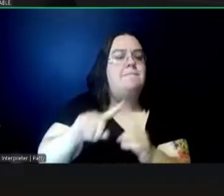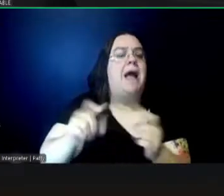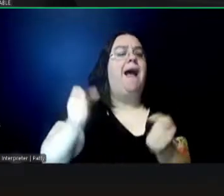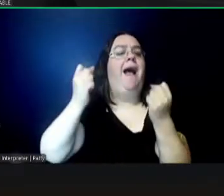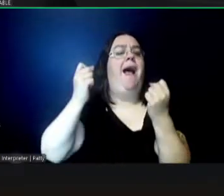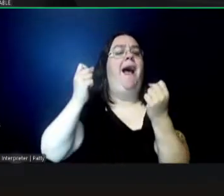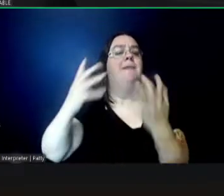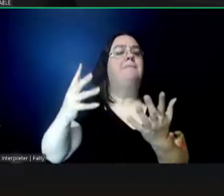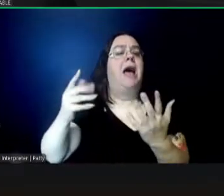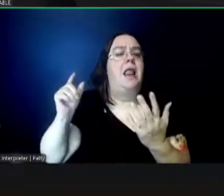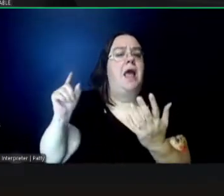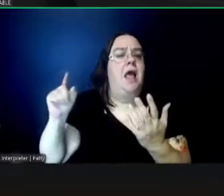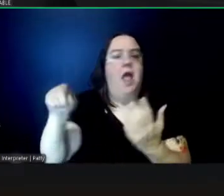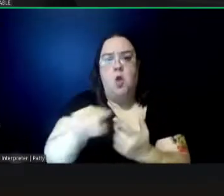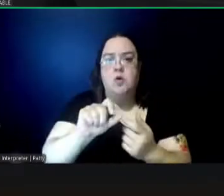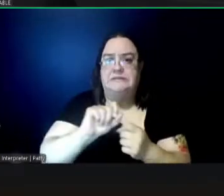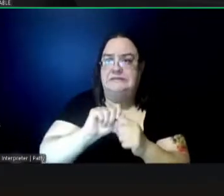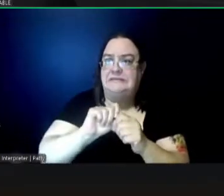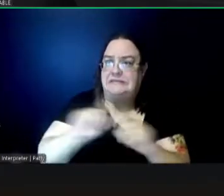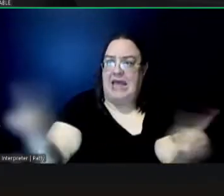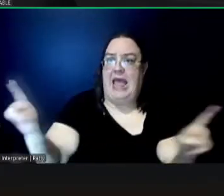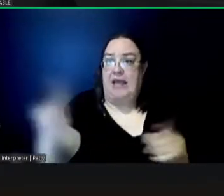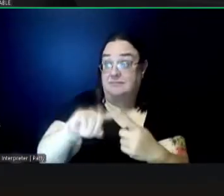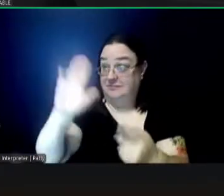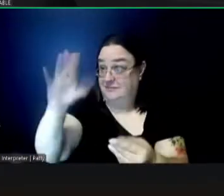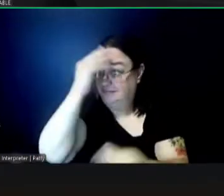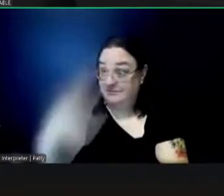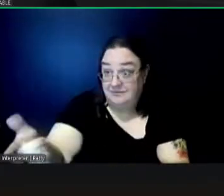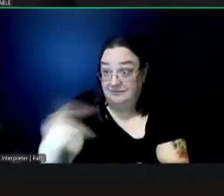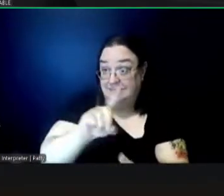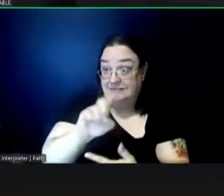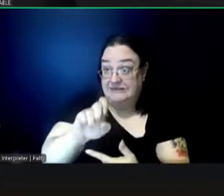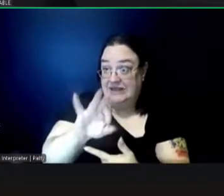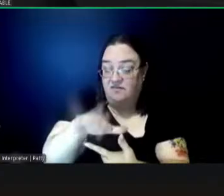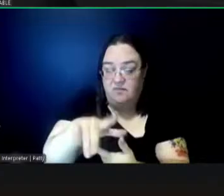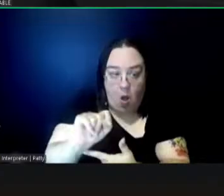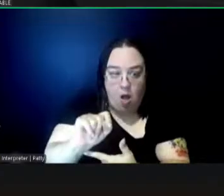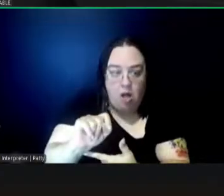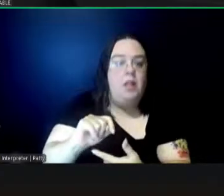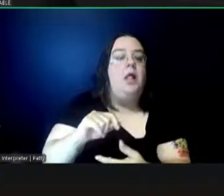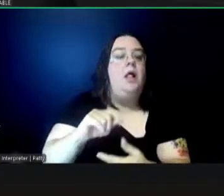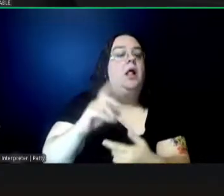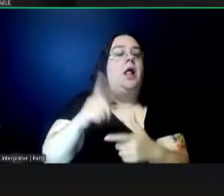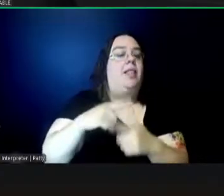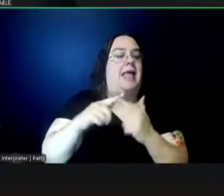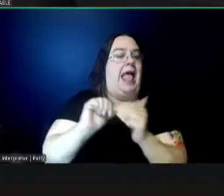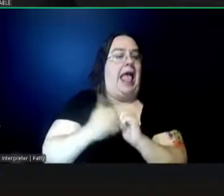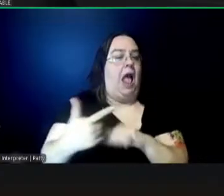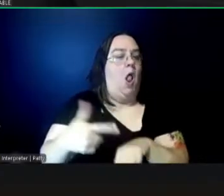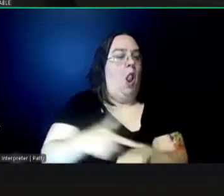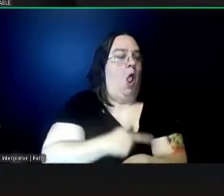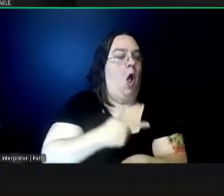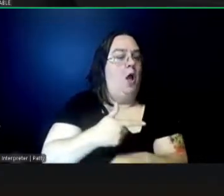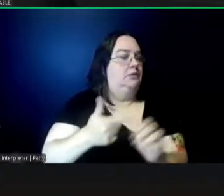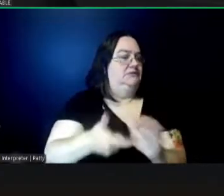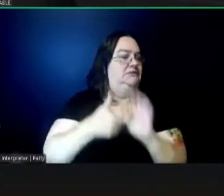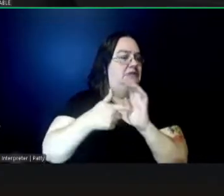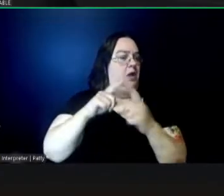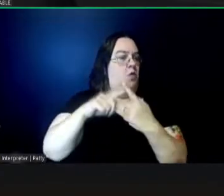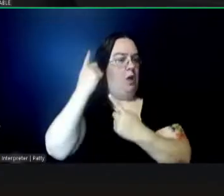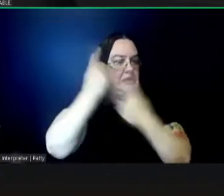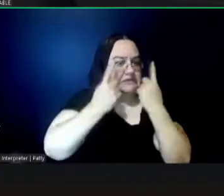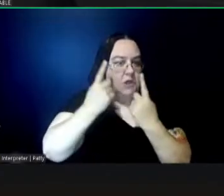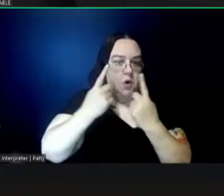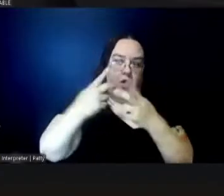contractors have you sent default letters to, and how long does it take to deem someone default with your